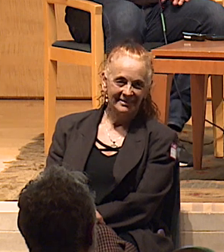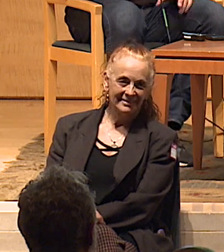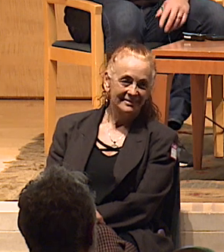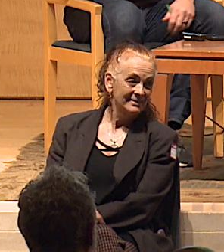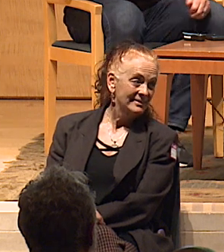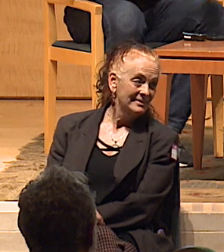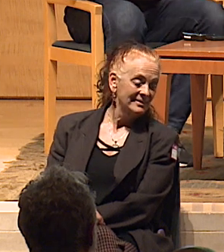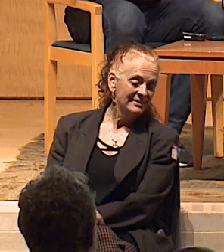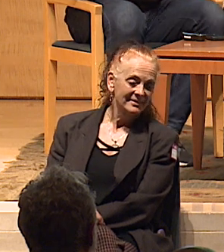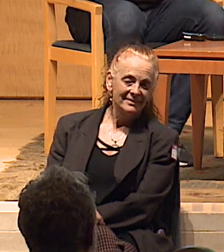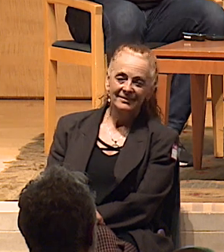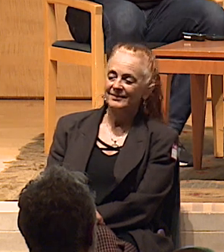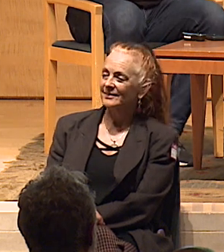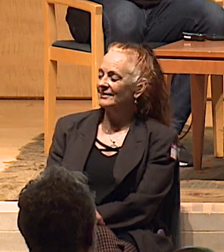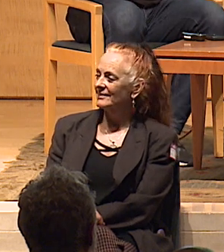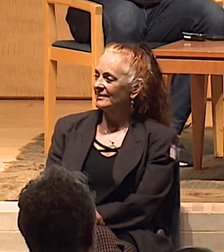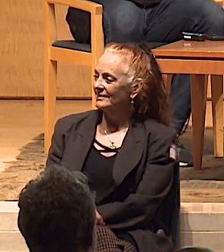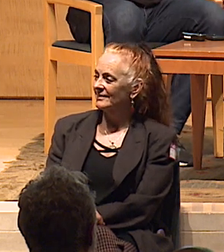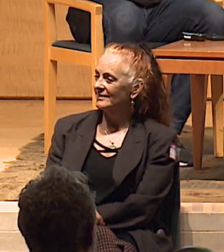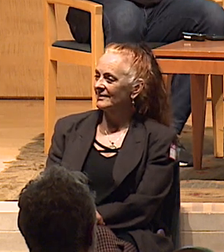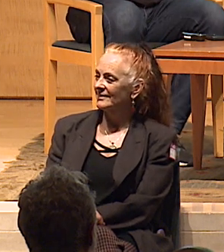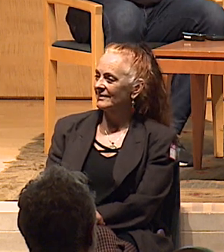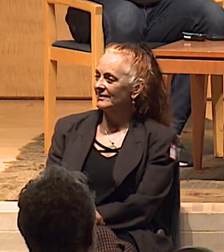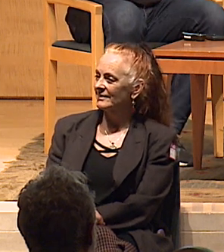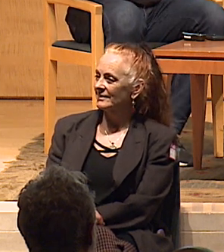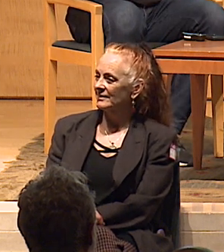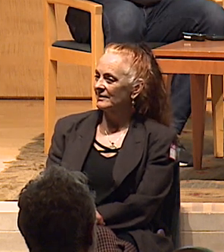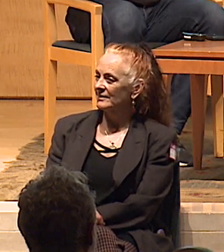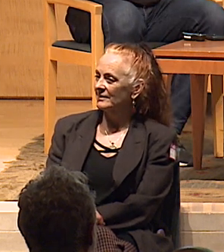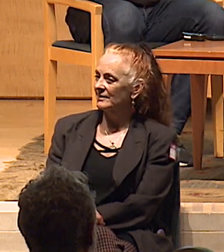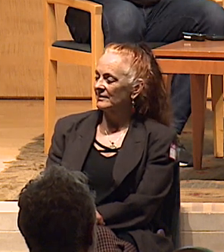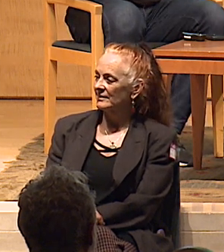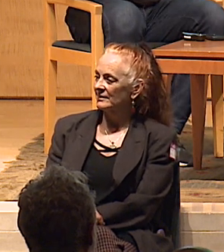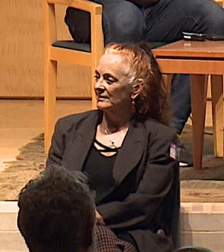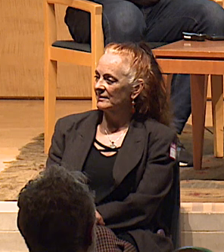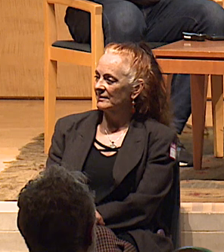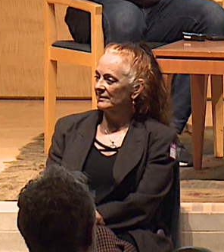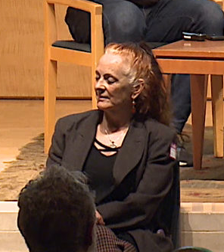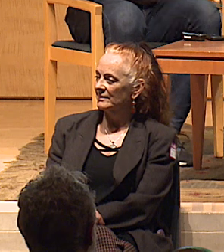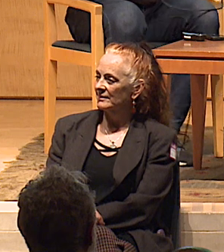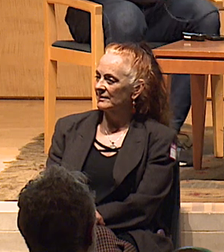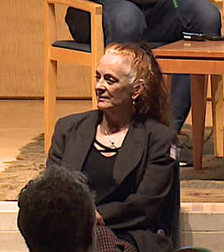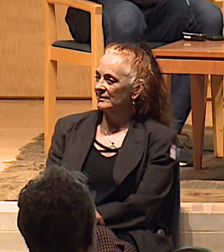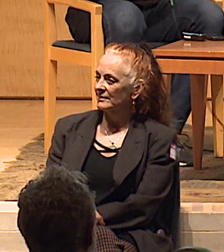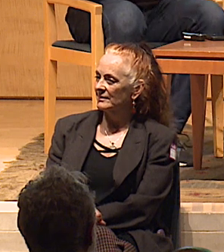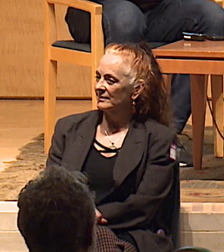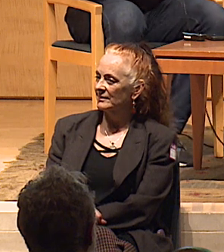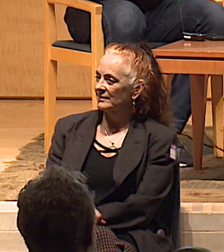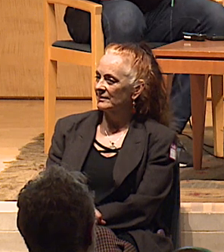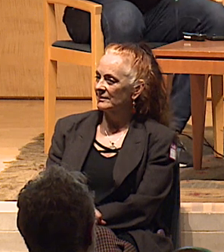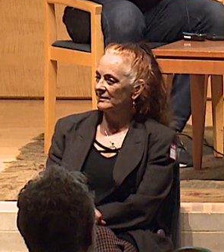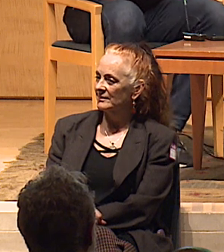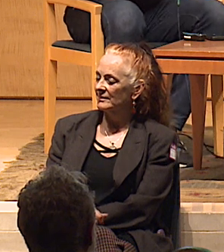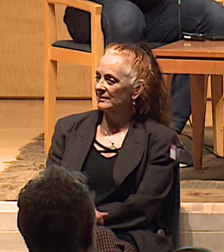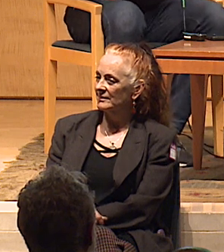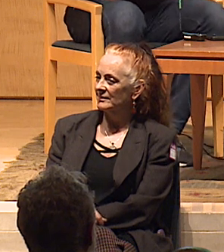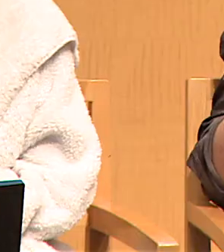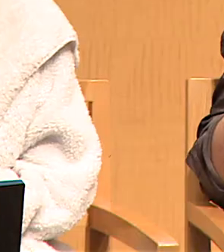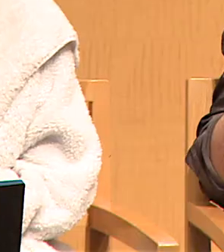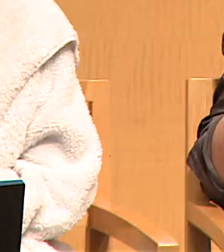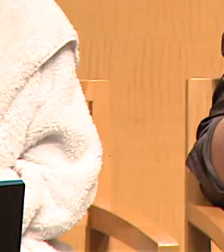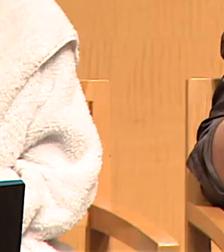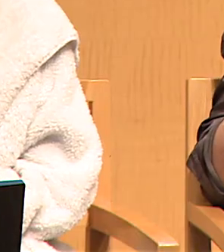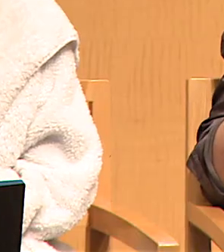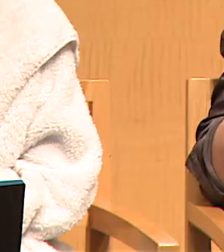Well, the book that I was reading on the BART had, I didn't read, the cover was fairly tasteful, but the back cover had like full, like,